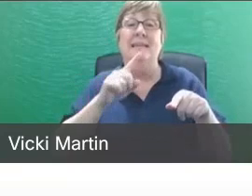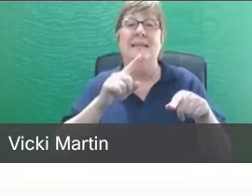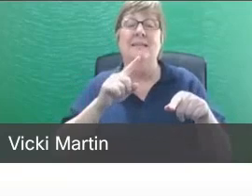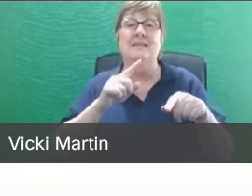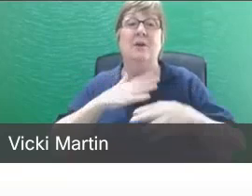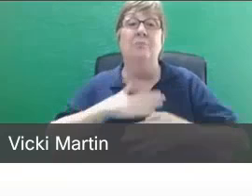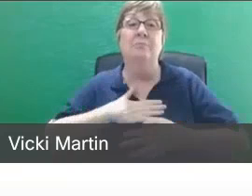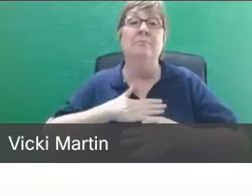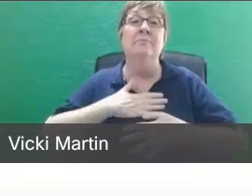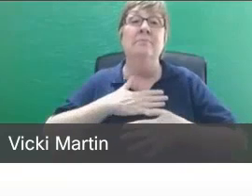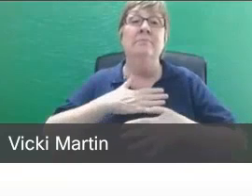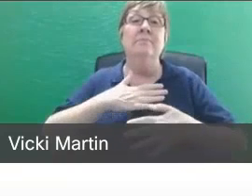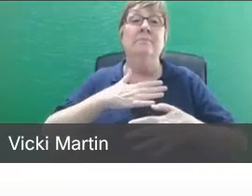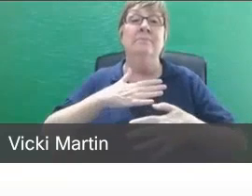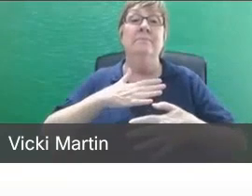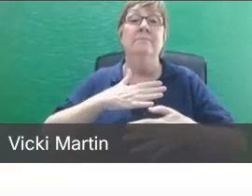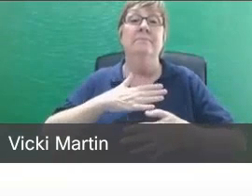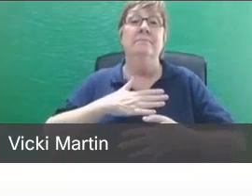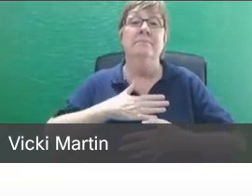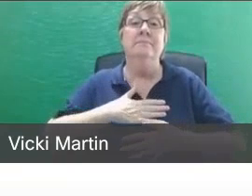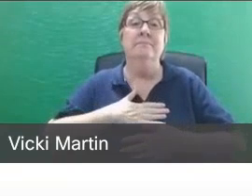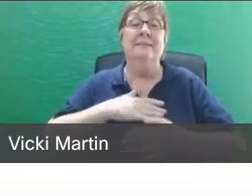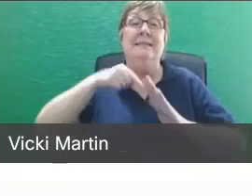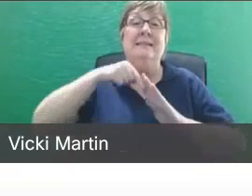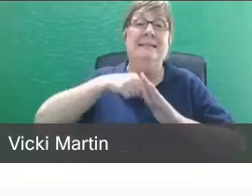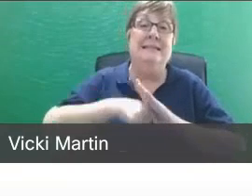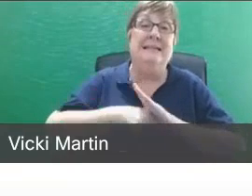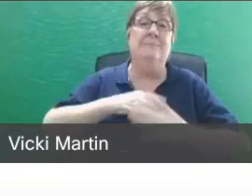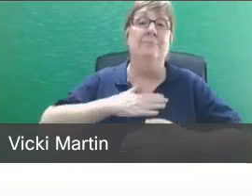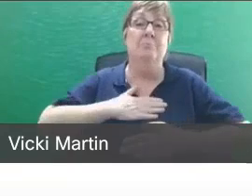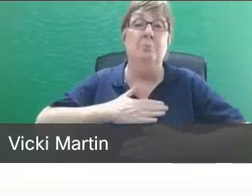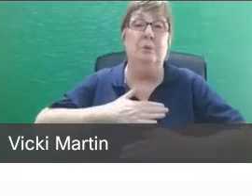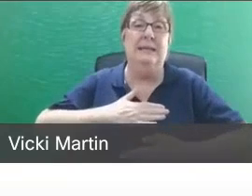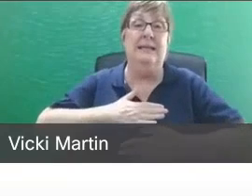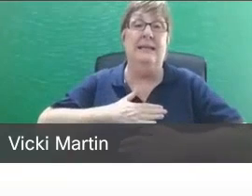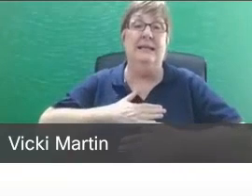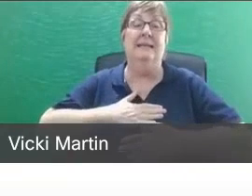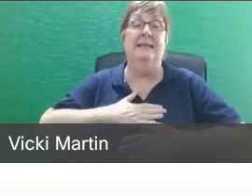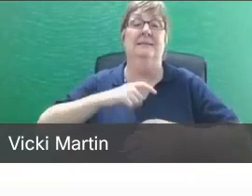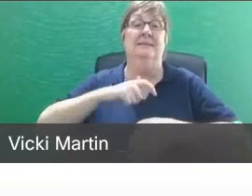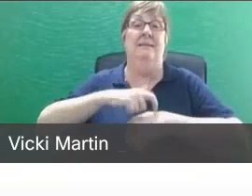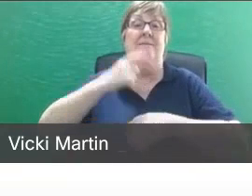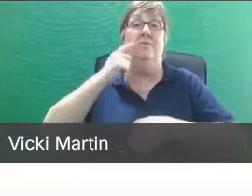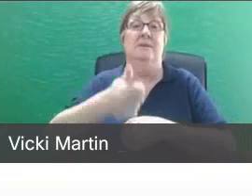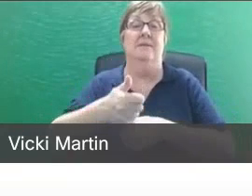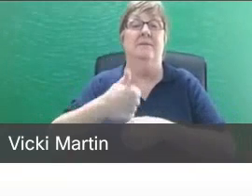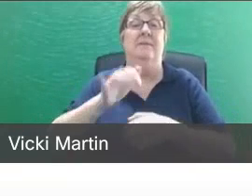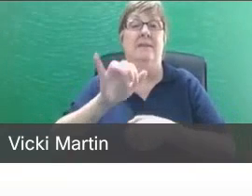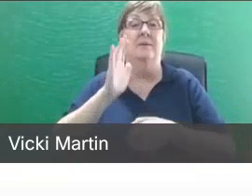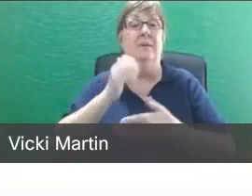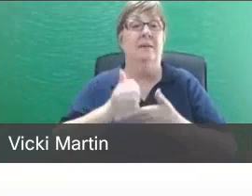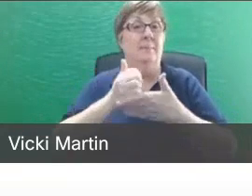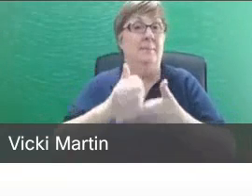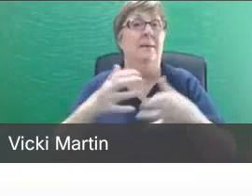breaths, deep breathing timeouts for themselves. That is very, very helpful, and